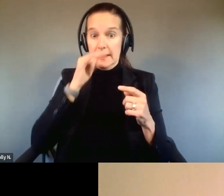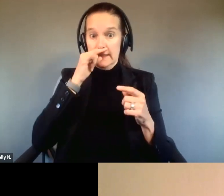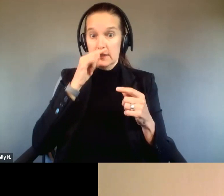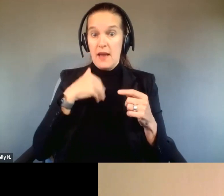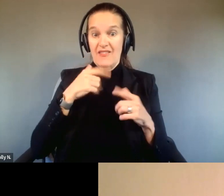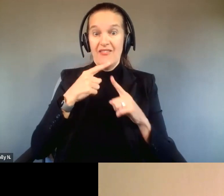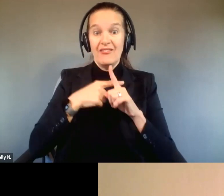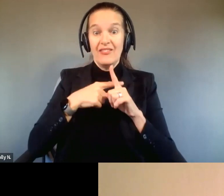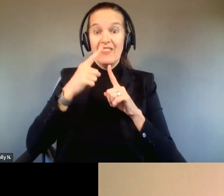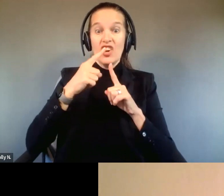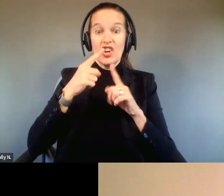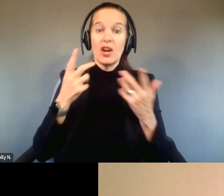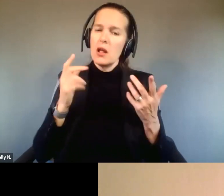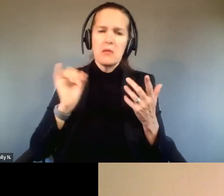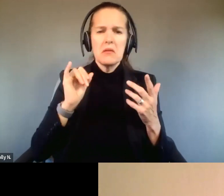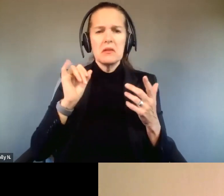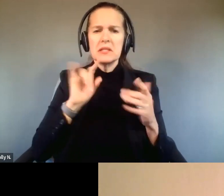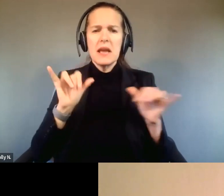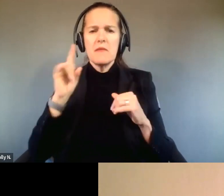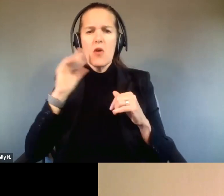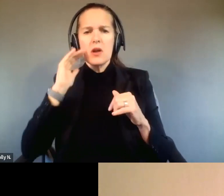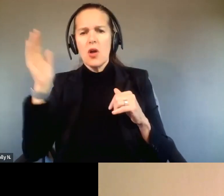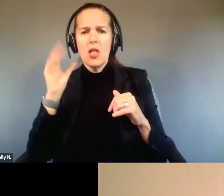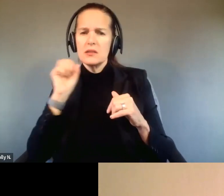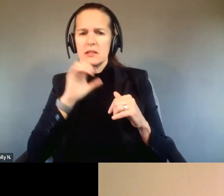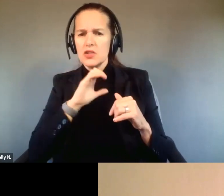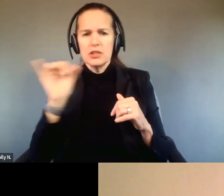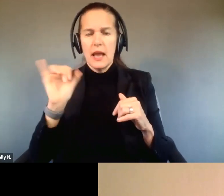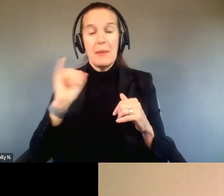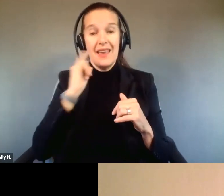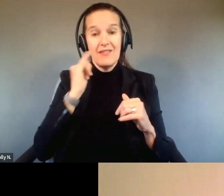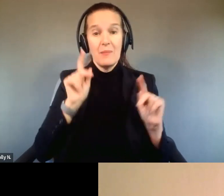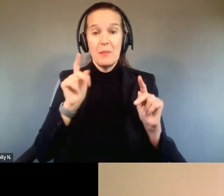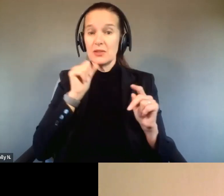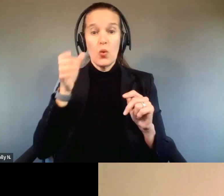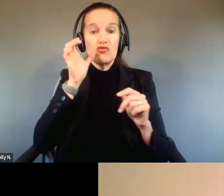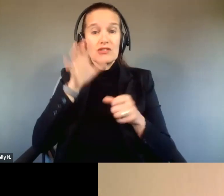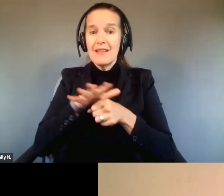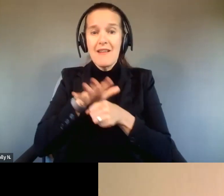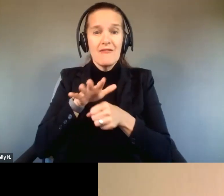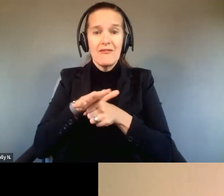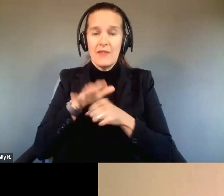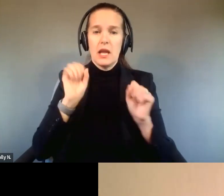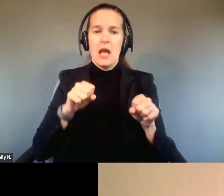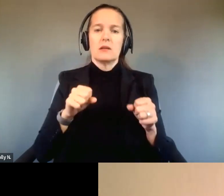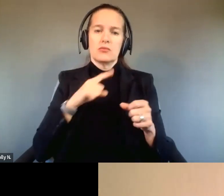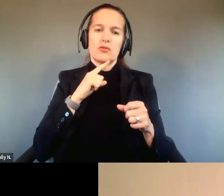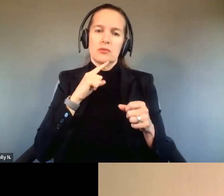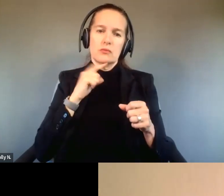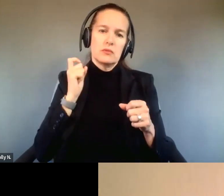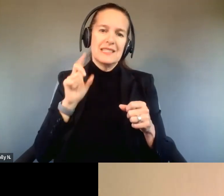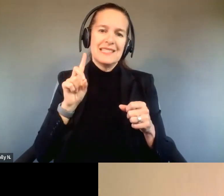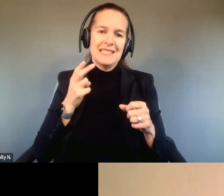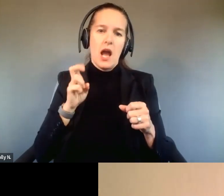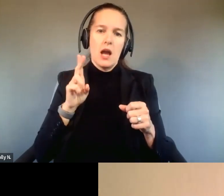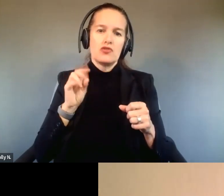is true for adults and elders as well. If people aren't taking in enough fluids, they can get really dehydrated and get